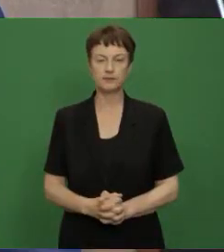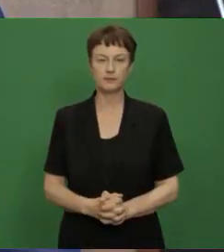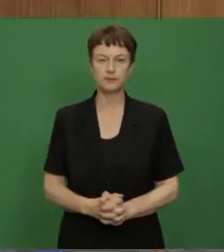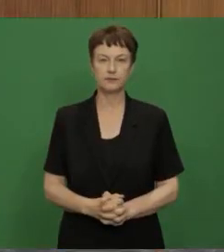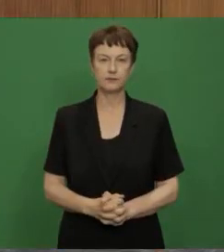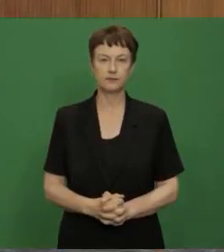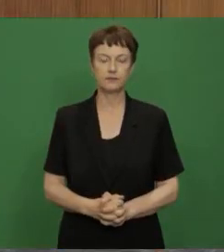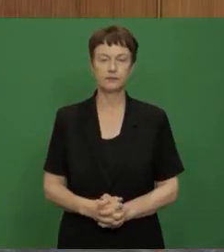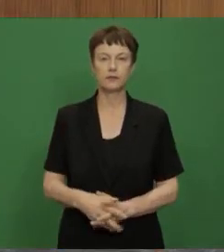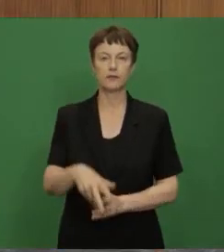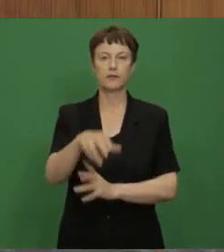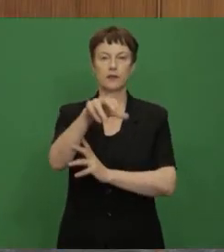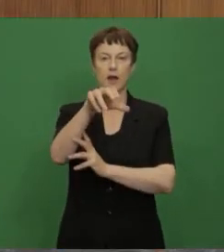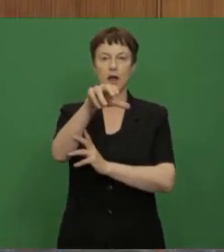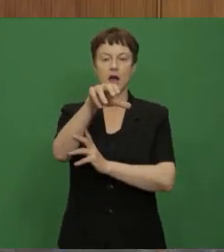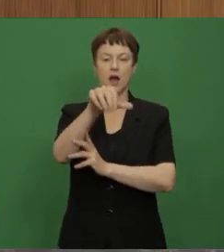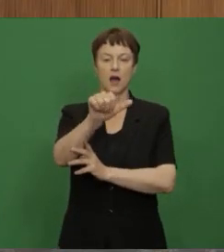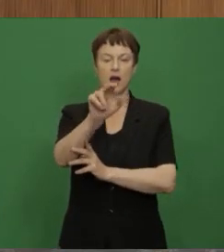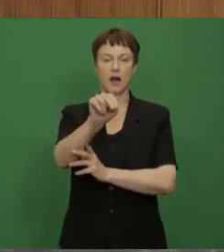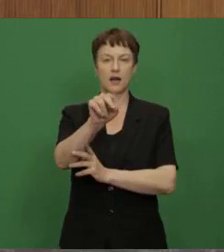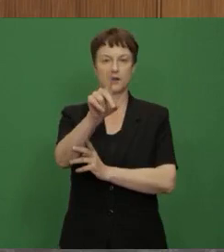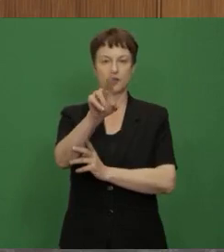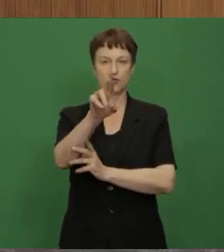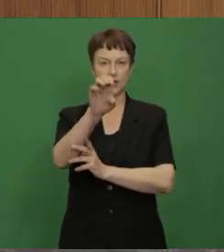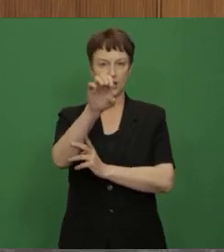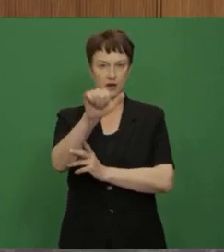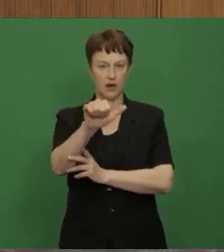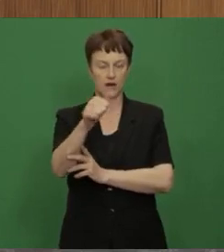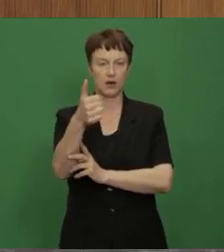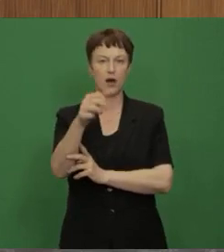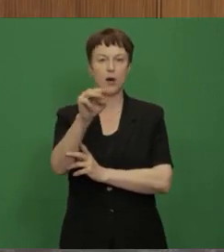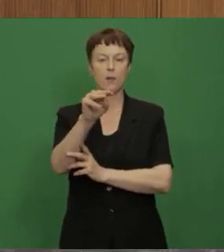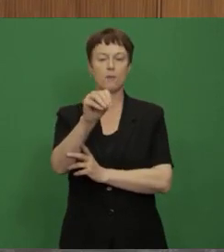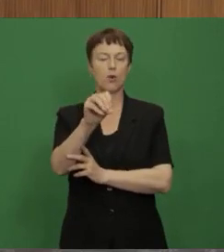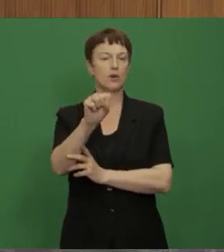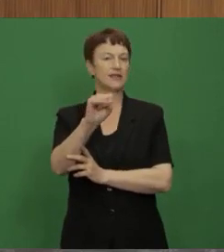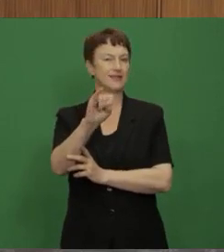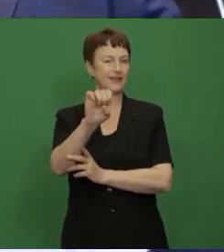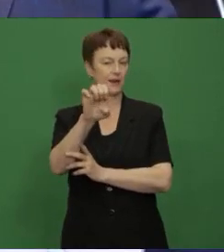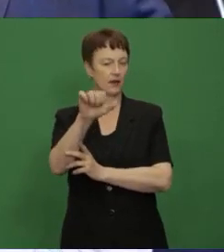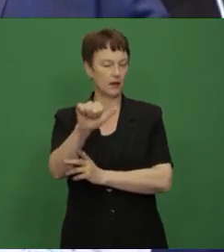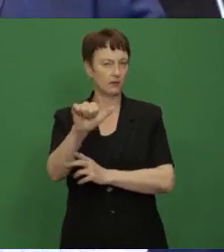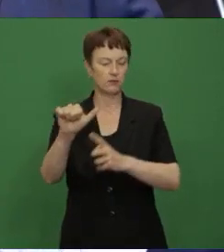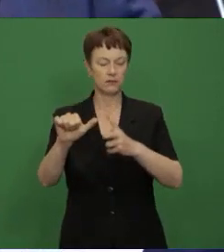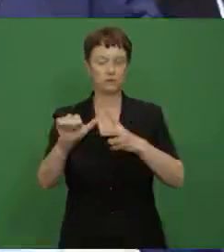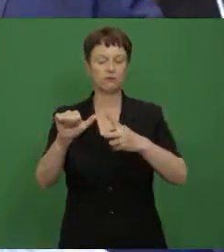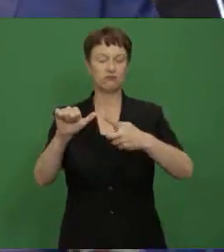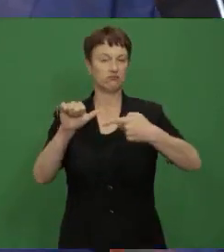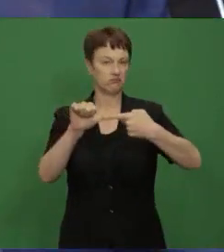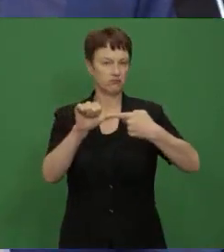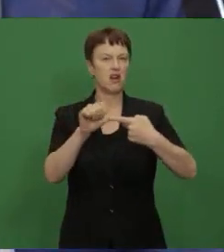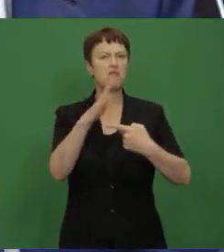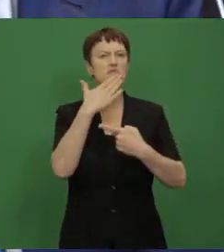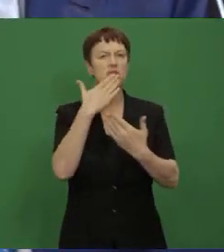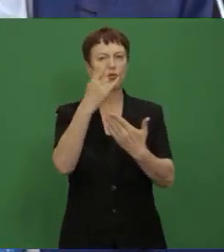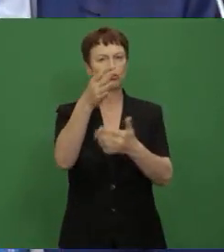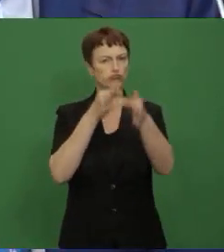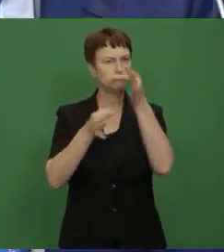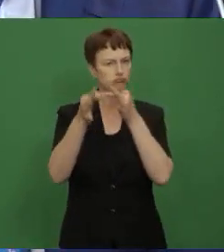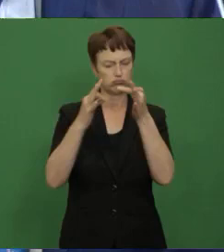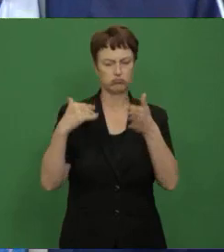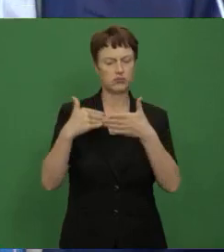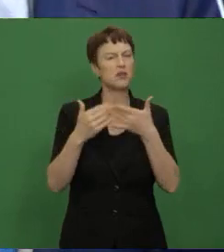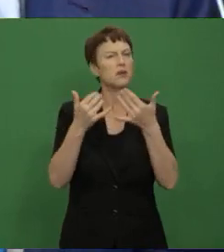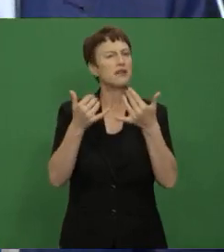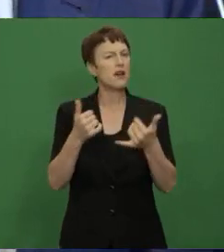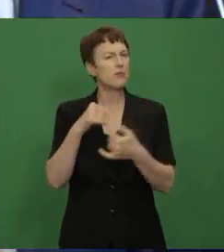Andrea Macia from Morgan Stanley. Thank you for the clarity of the message in recent months. Can you perhaps share the general